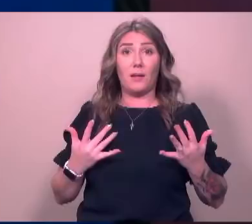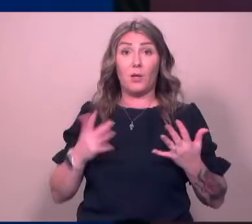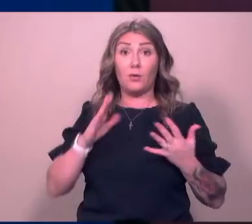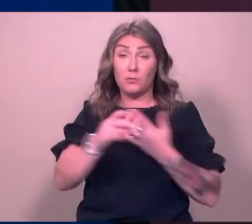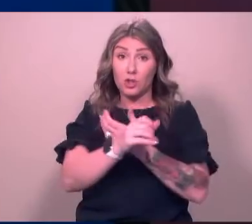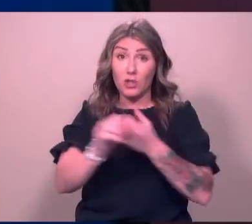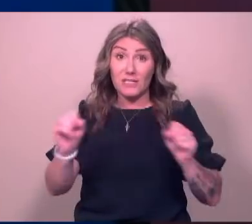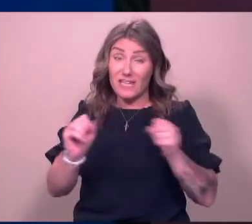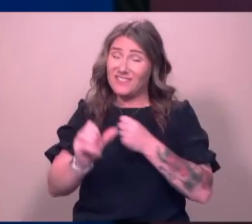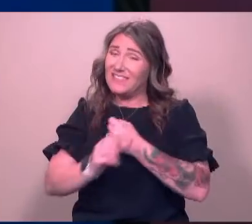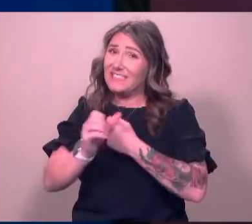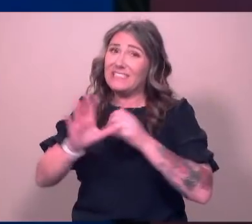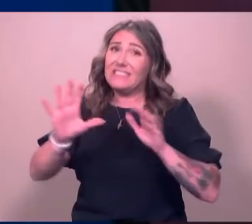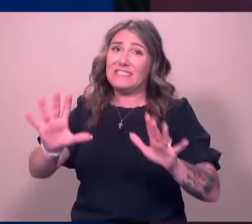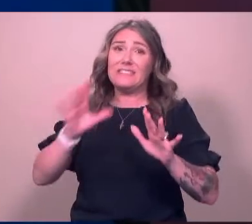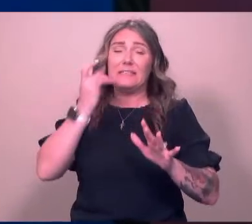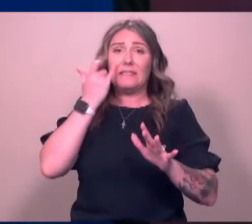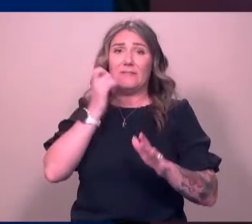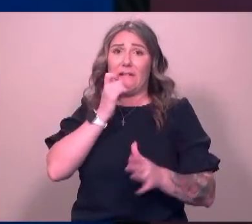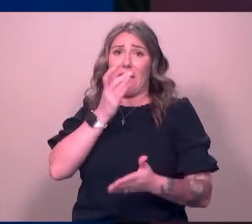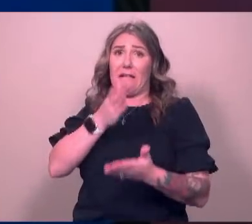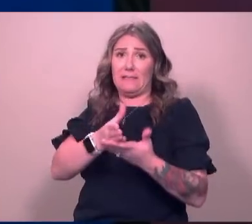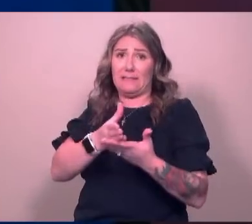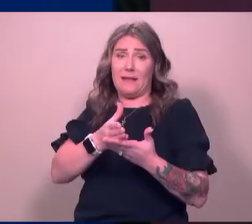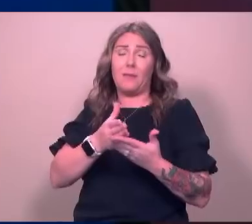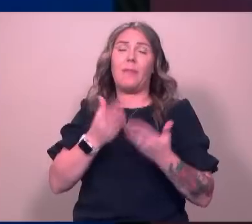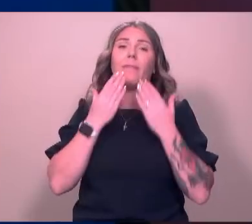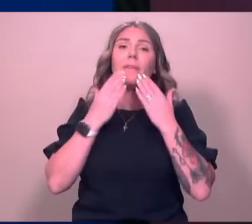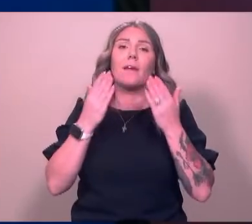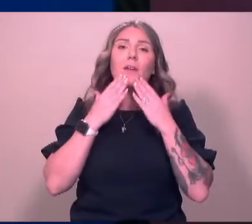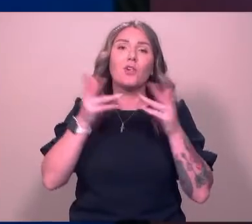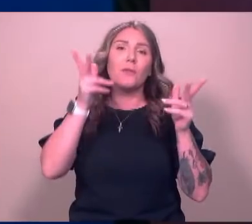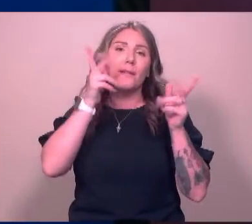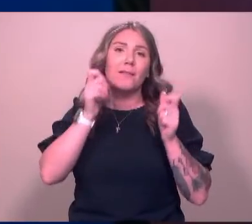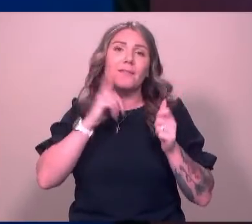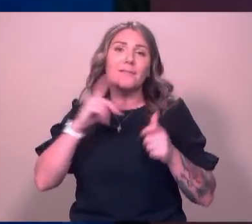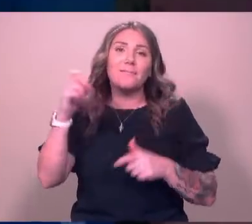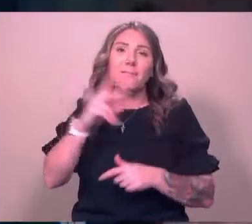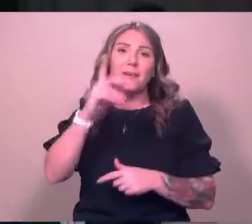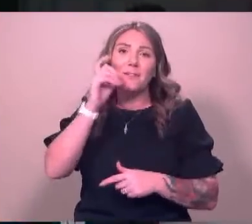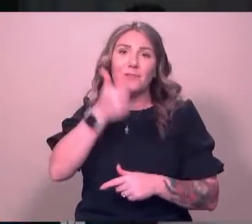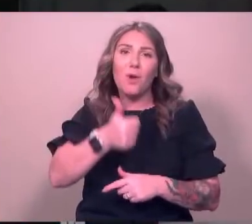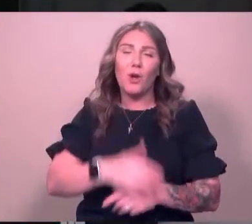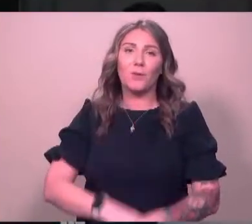safety is endangered if we don't get this turned around. Thank you for listening. We're back with you tomorrow.